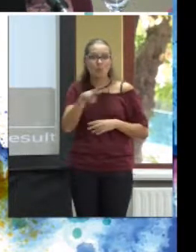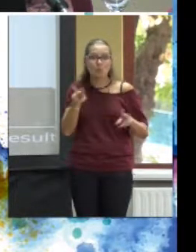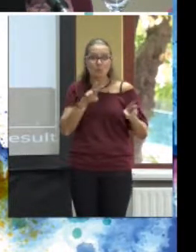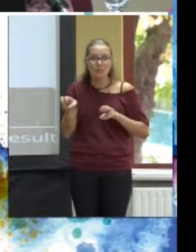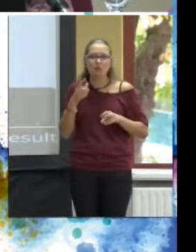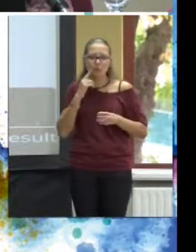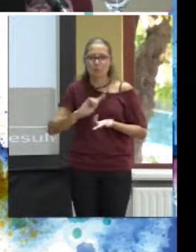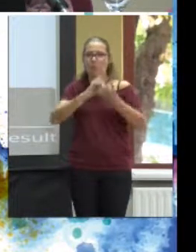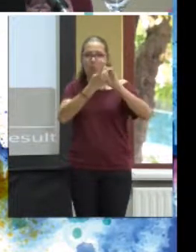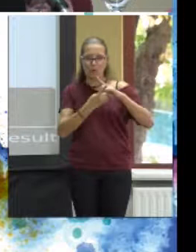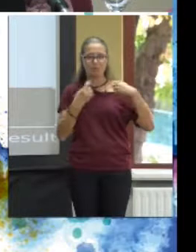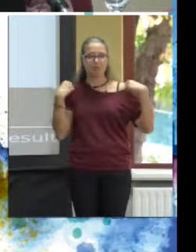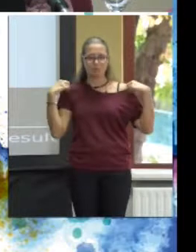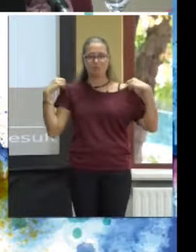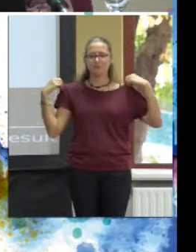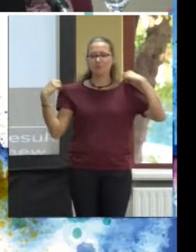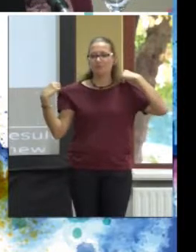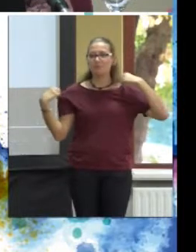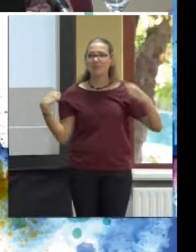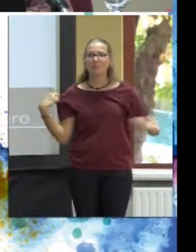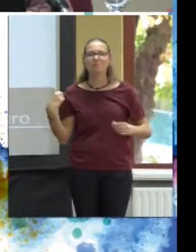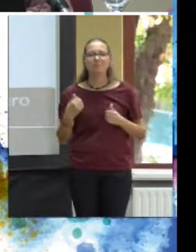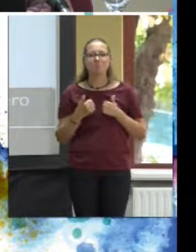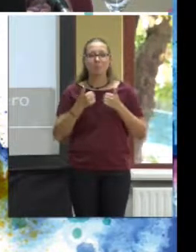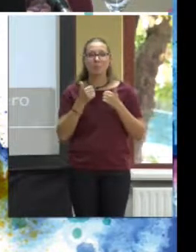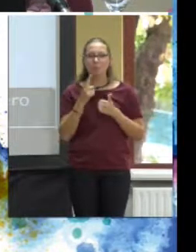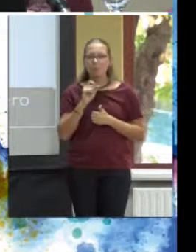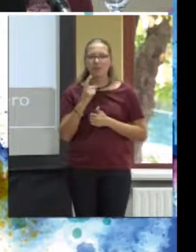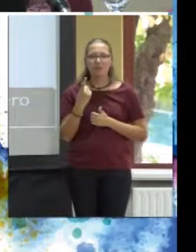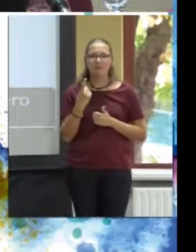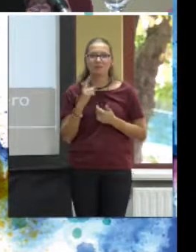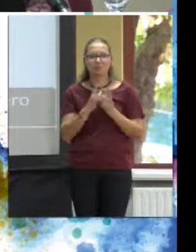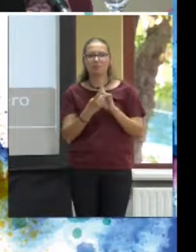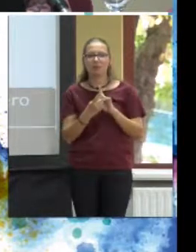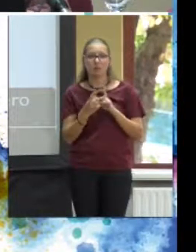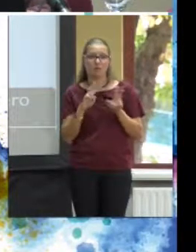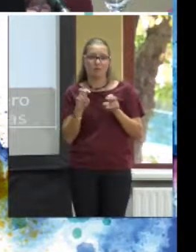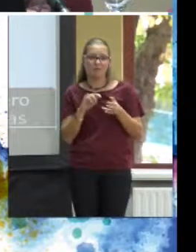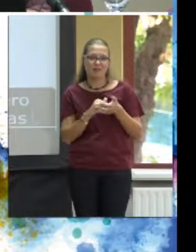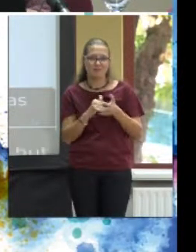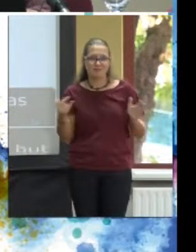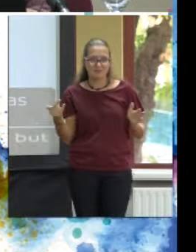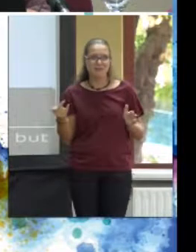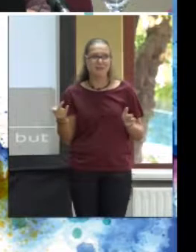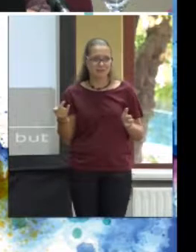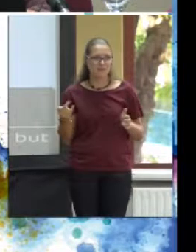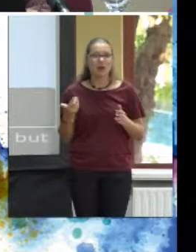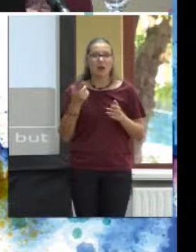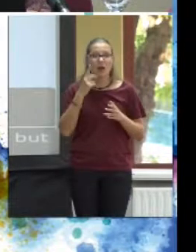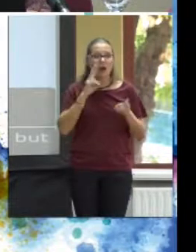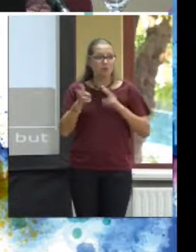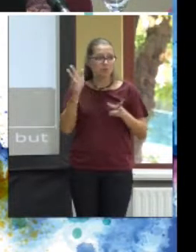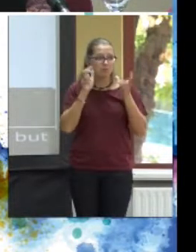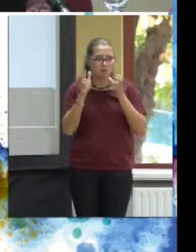lot. In its approach, but it has also changed and with regards to technologies, because